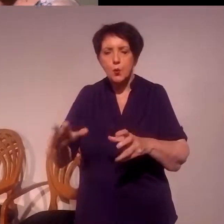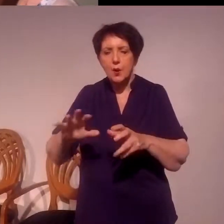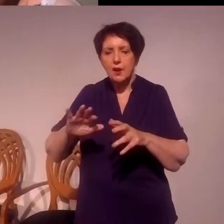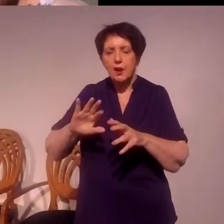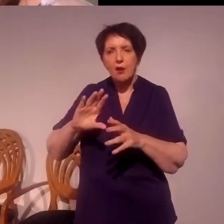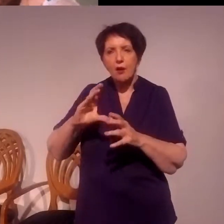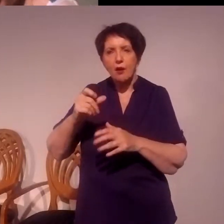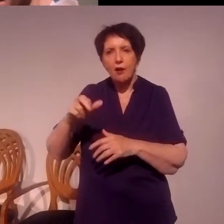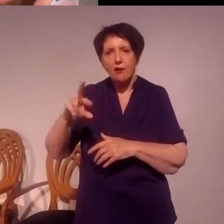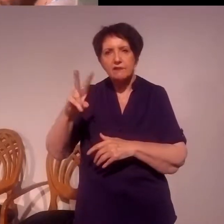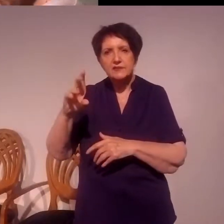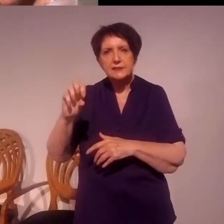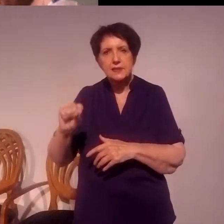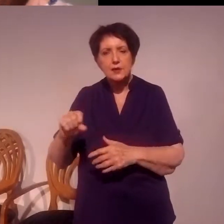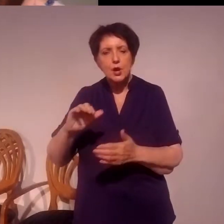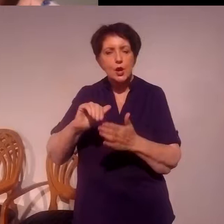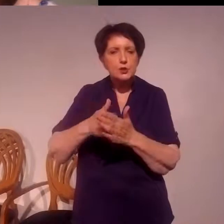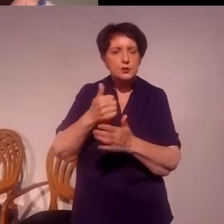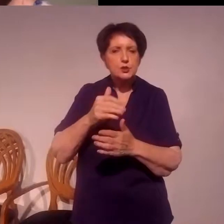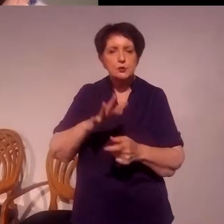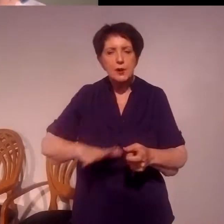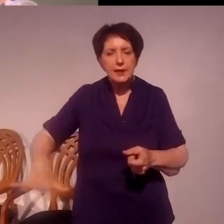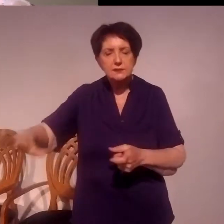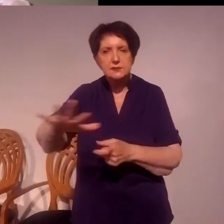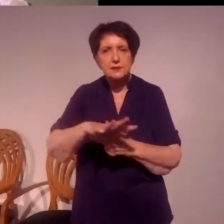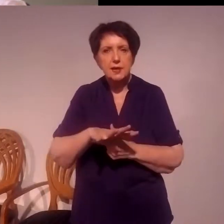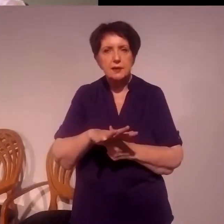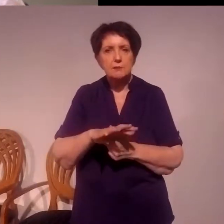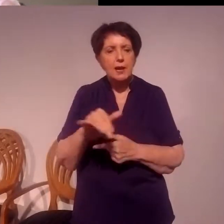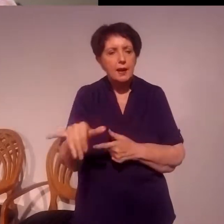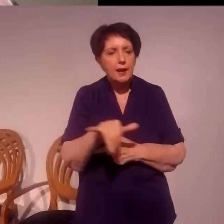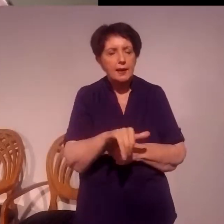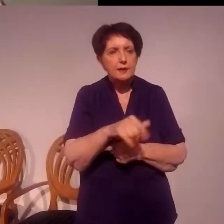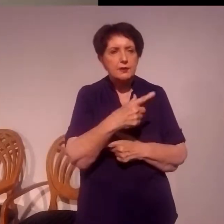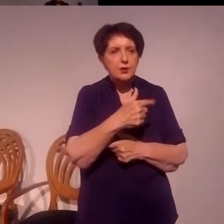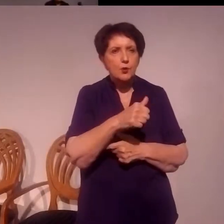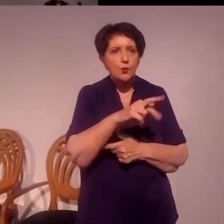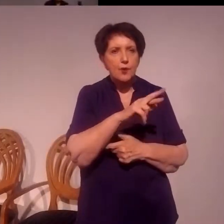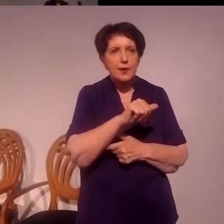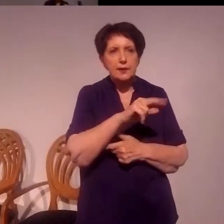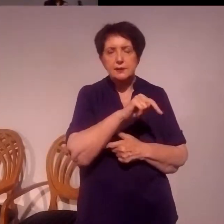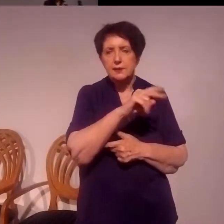And sometimes by torrents of popular will that change the world suddenly.